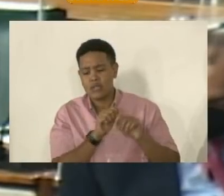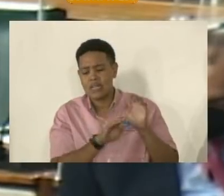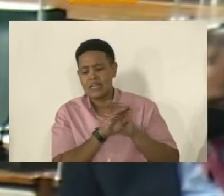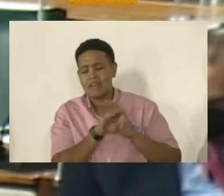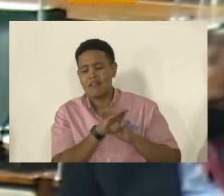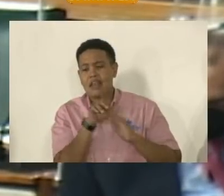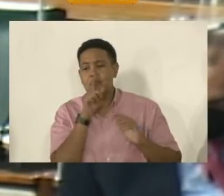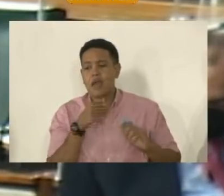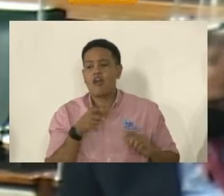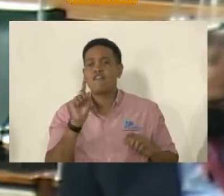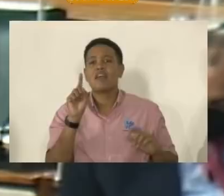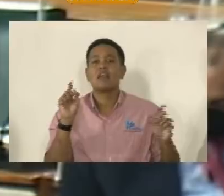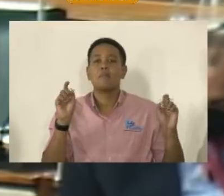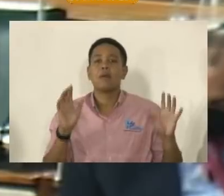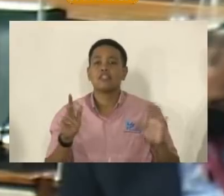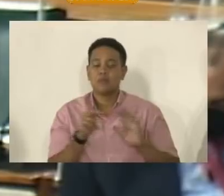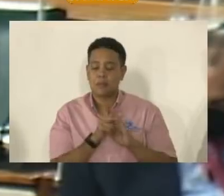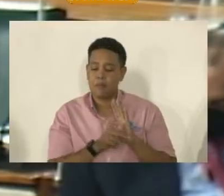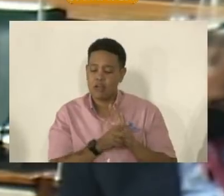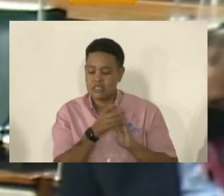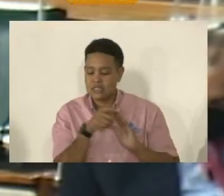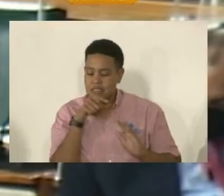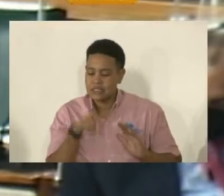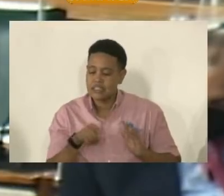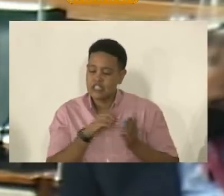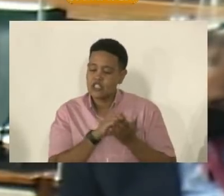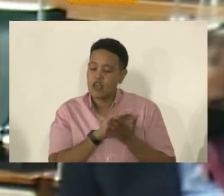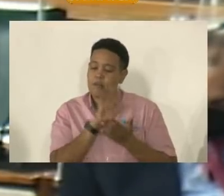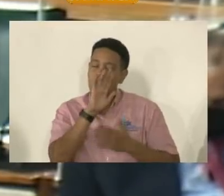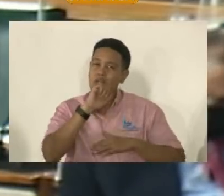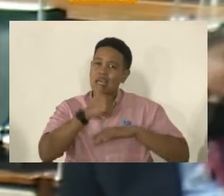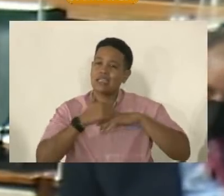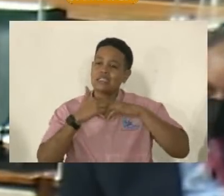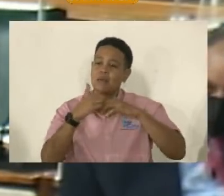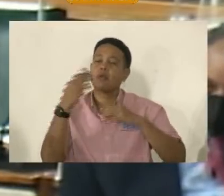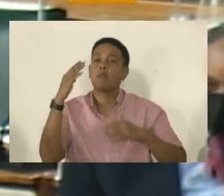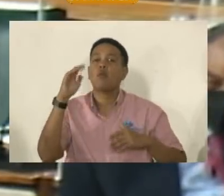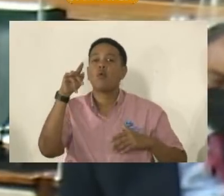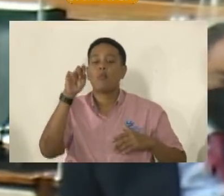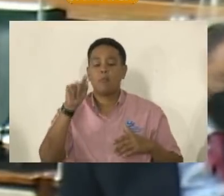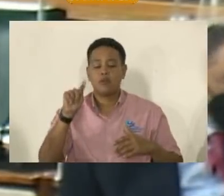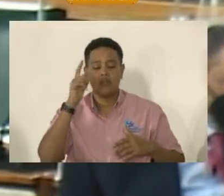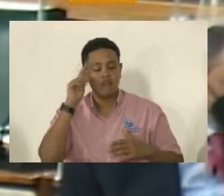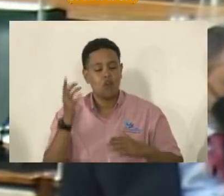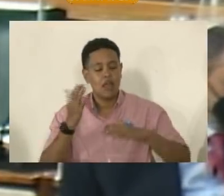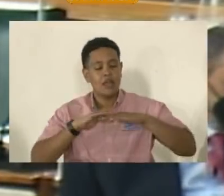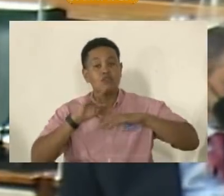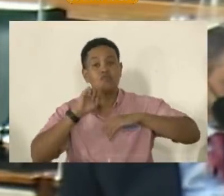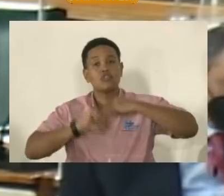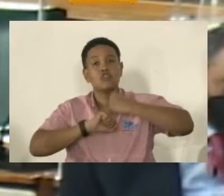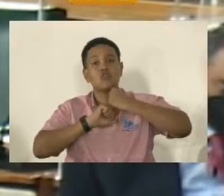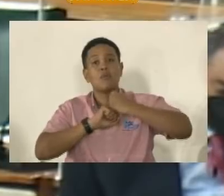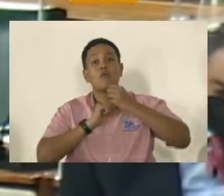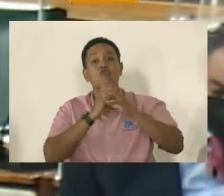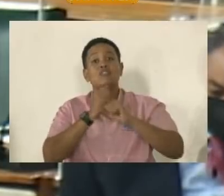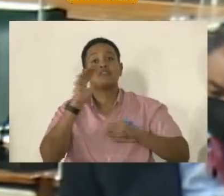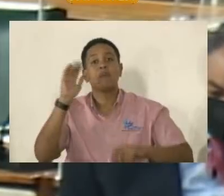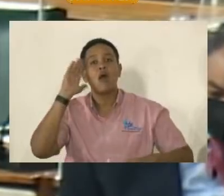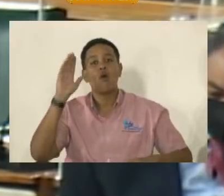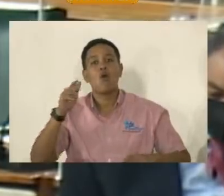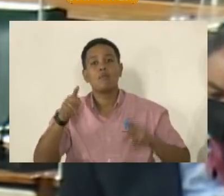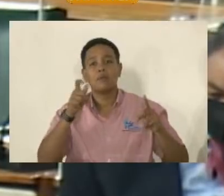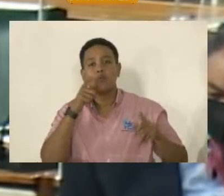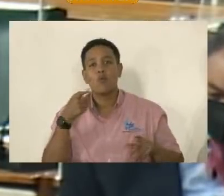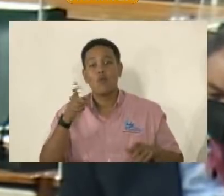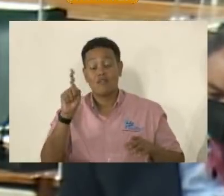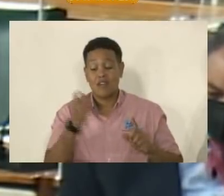offender management policy. This document will establish a blueprint for increasing the support received by all offenders